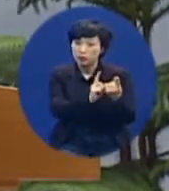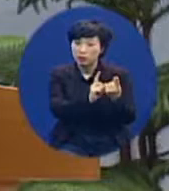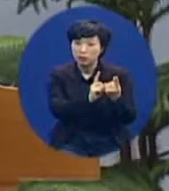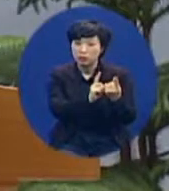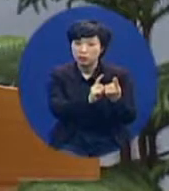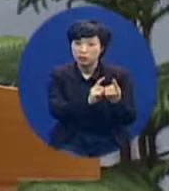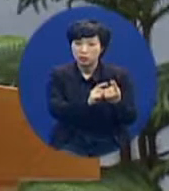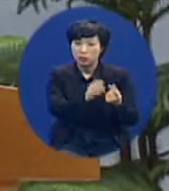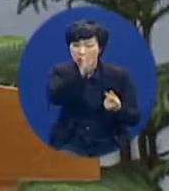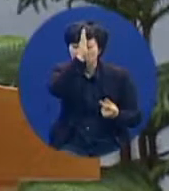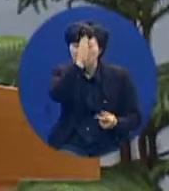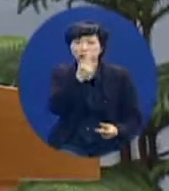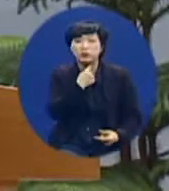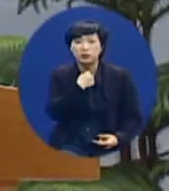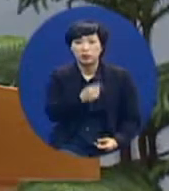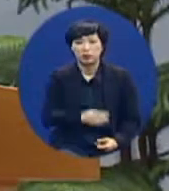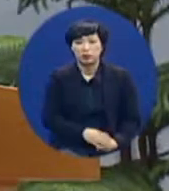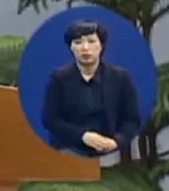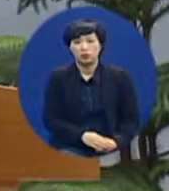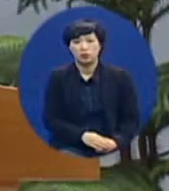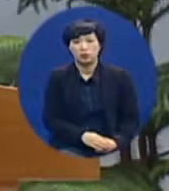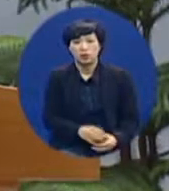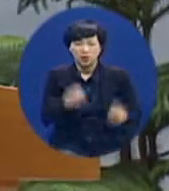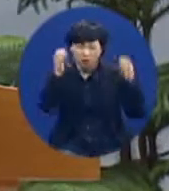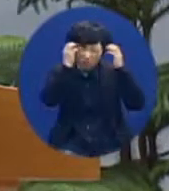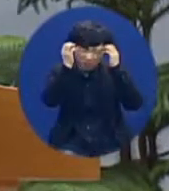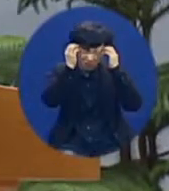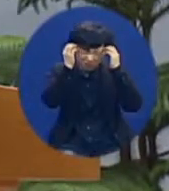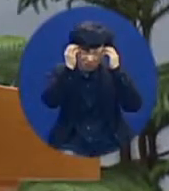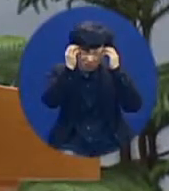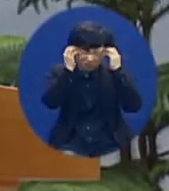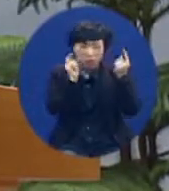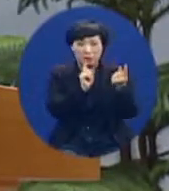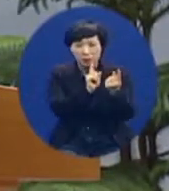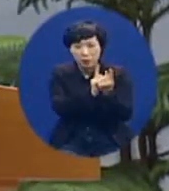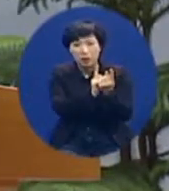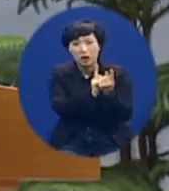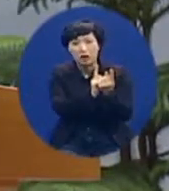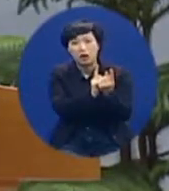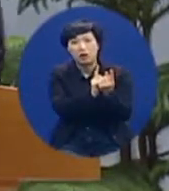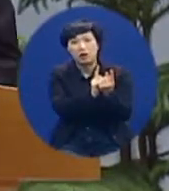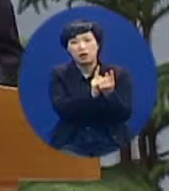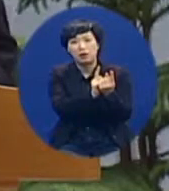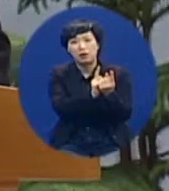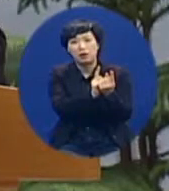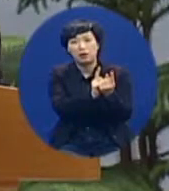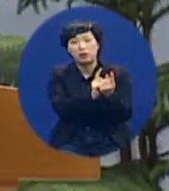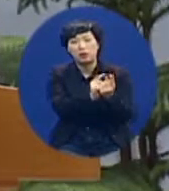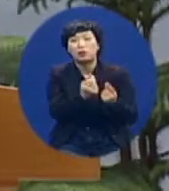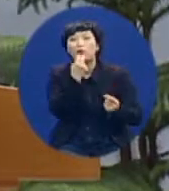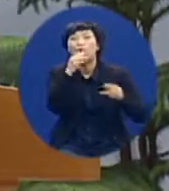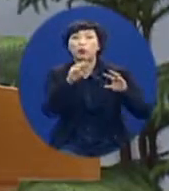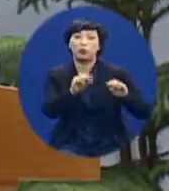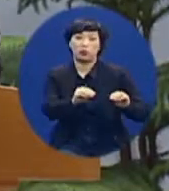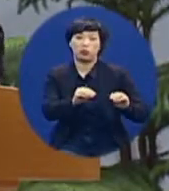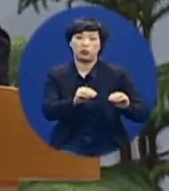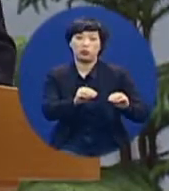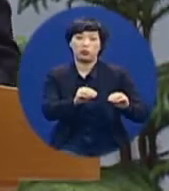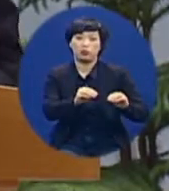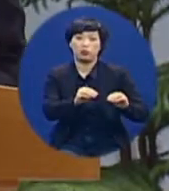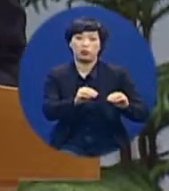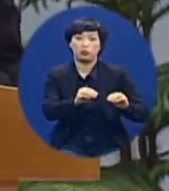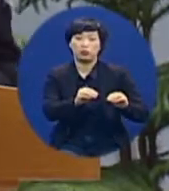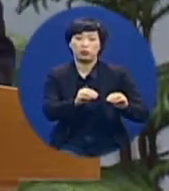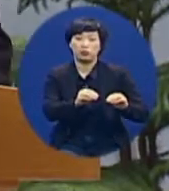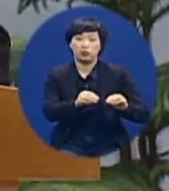He came to solve man's sin, problem which will take man to hell